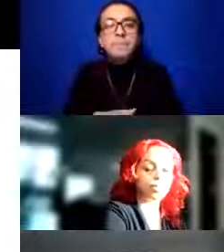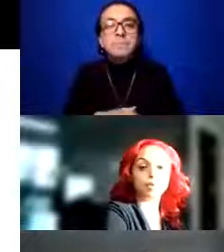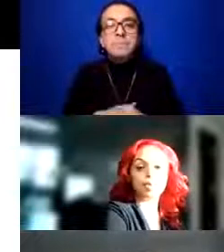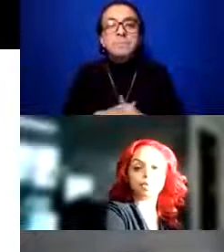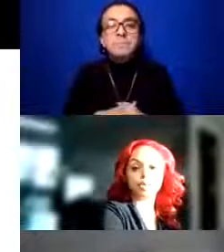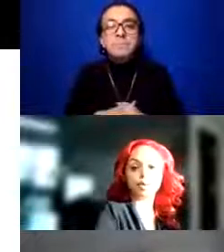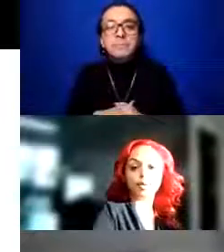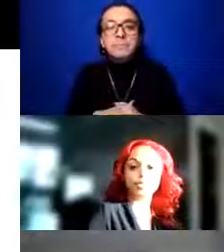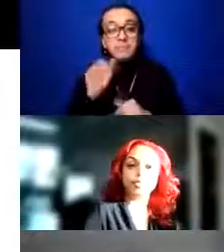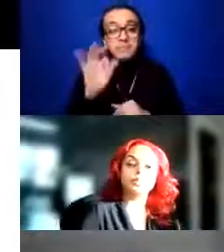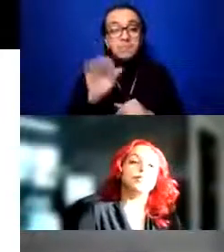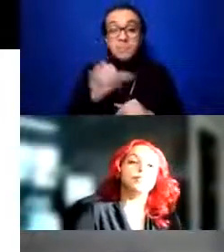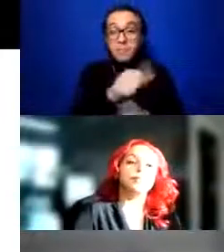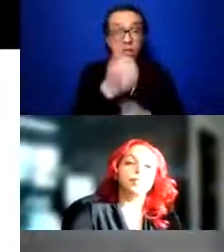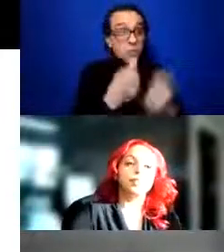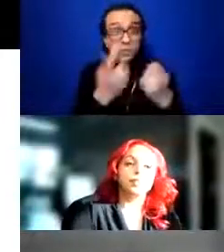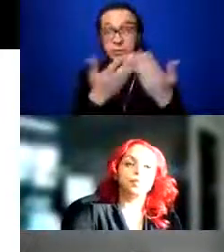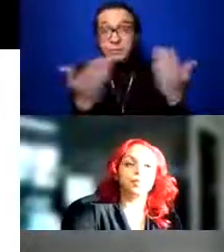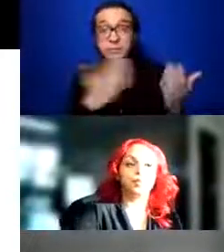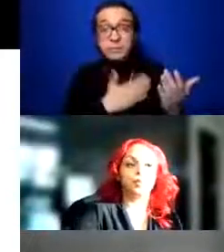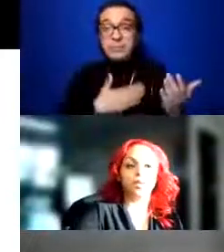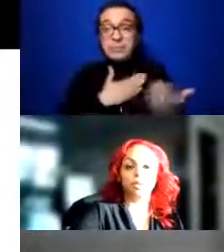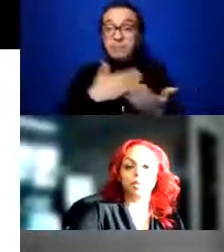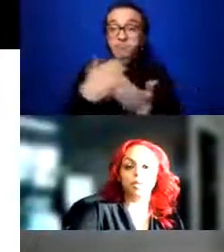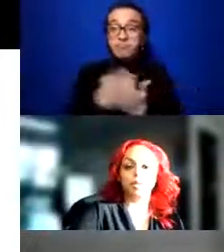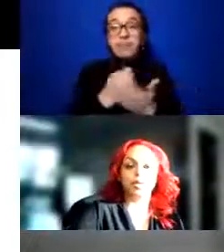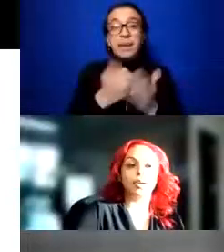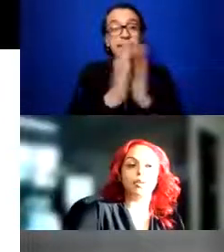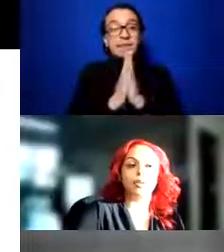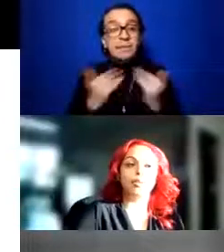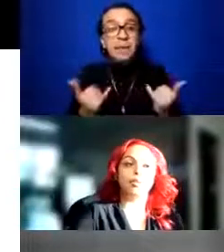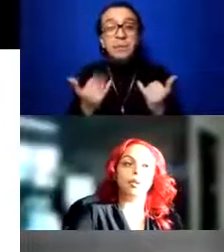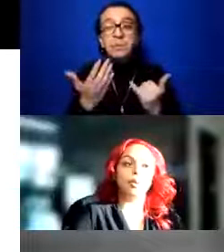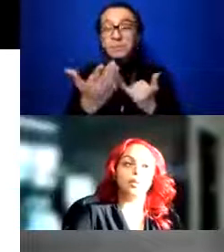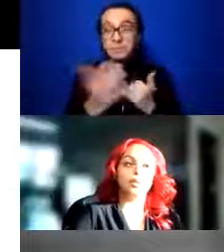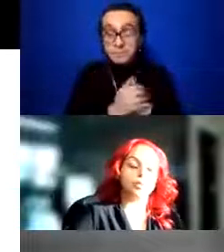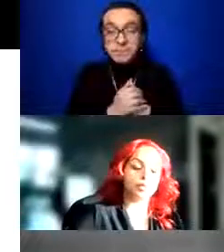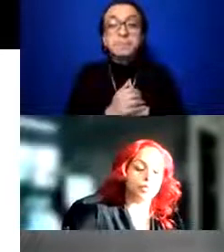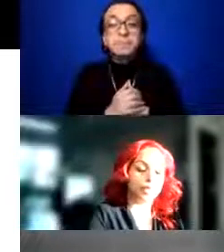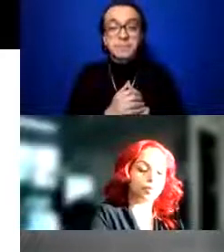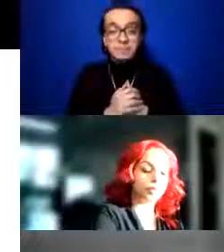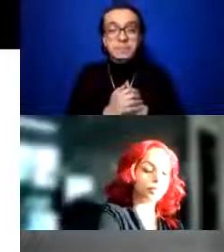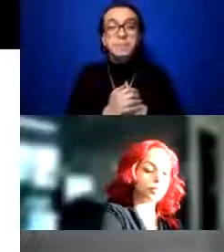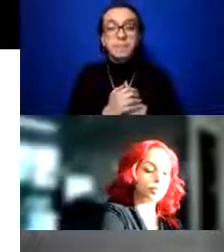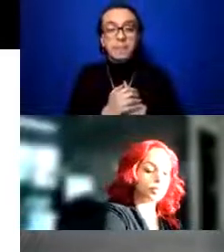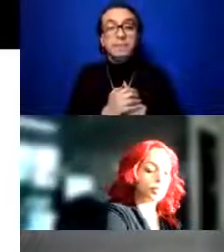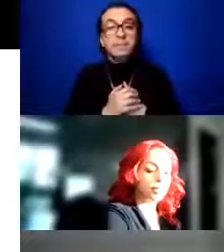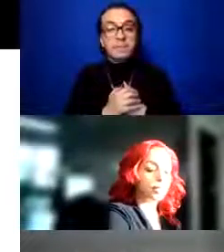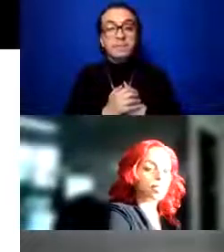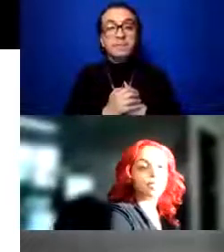If anybody has any questions, feel free to make a note in the comment, in the chat